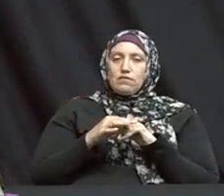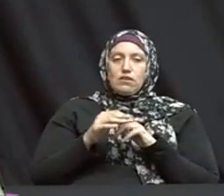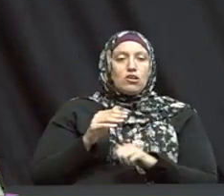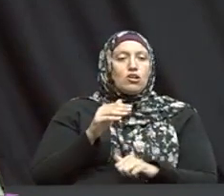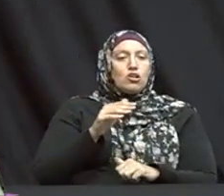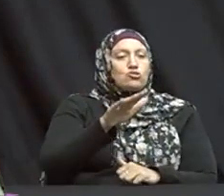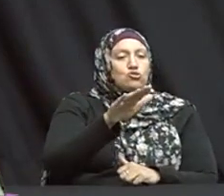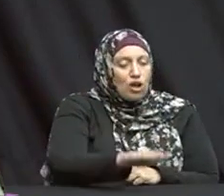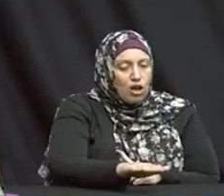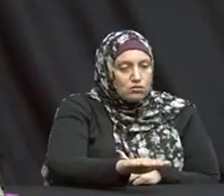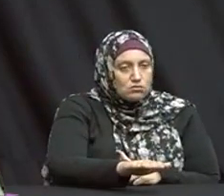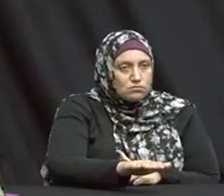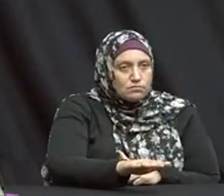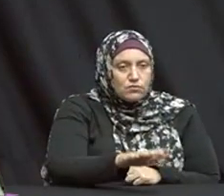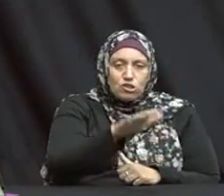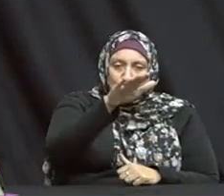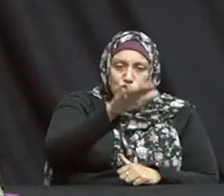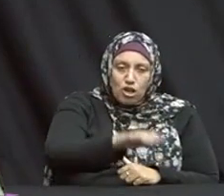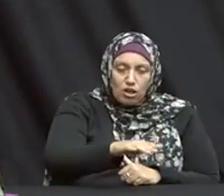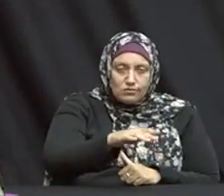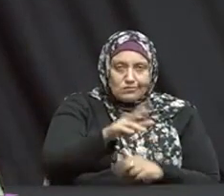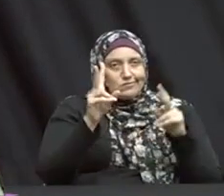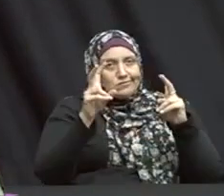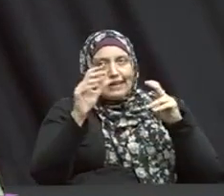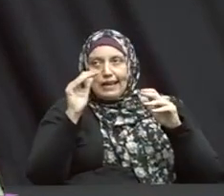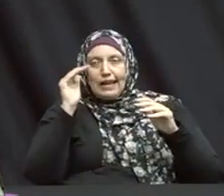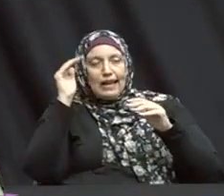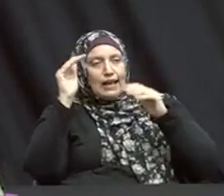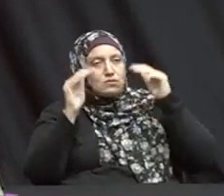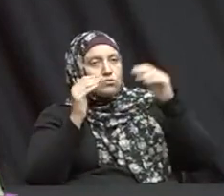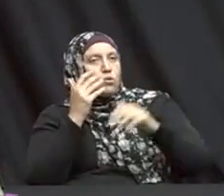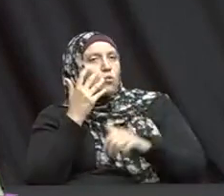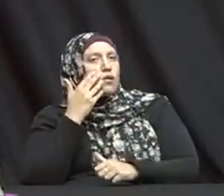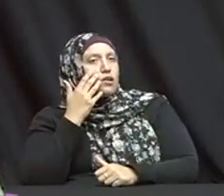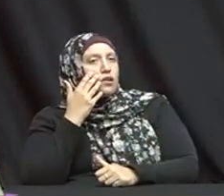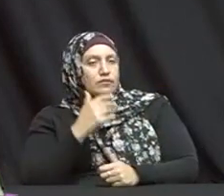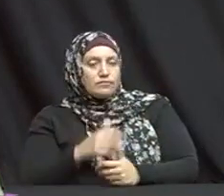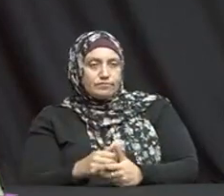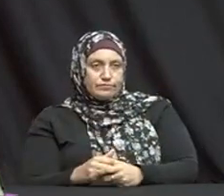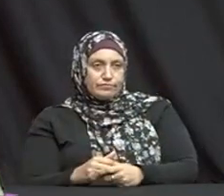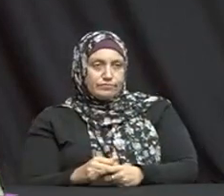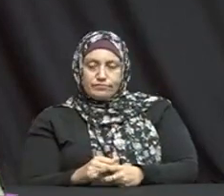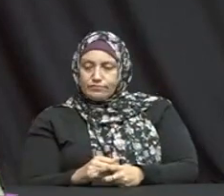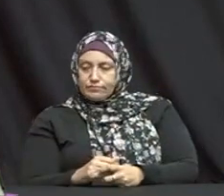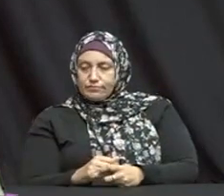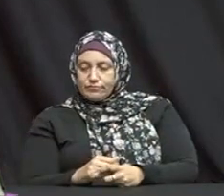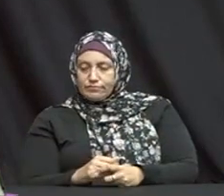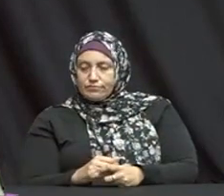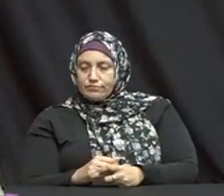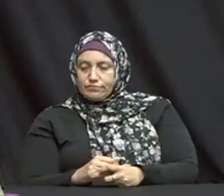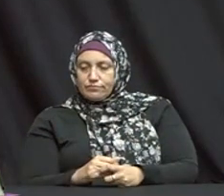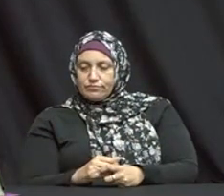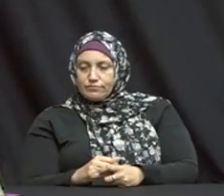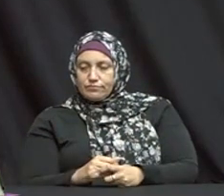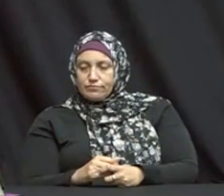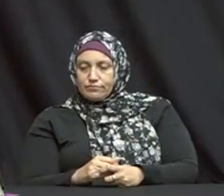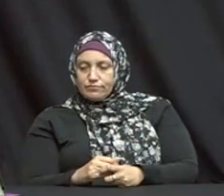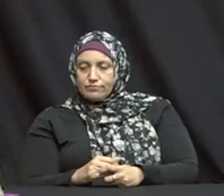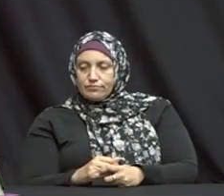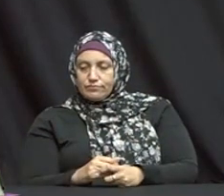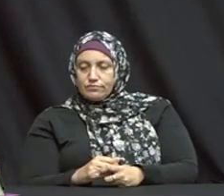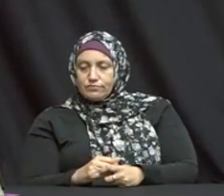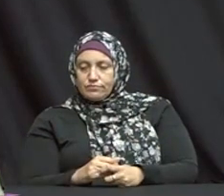adult where they have a fixed and indefeasible entitlement to that wealth? Is it below? Are you